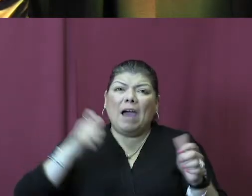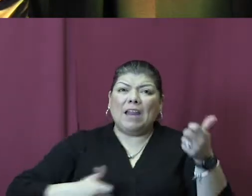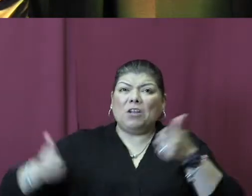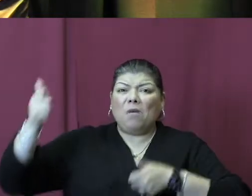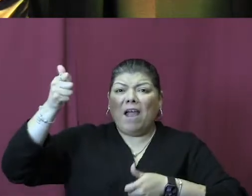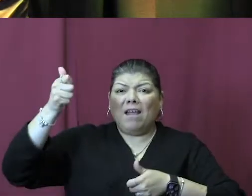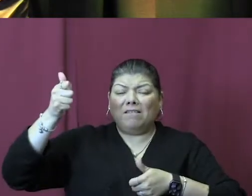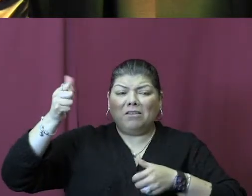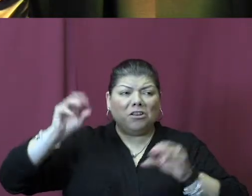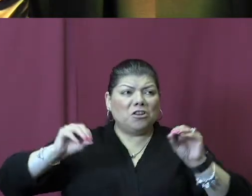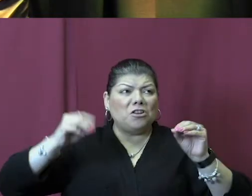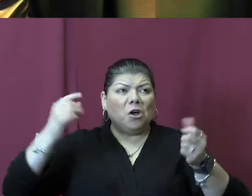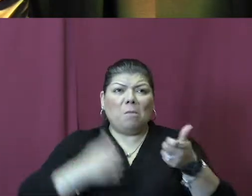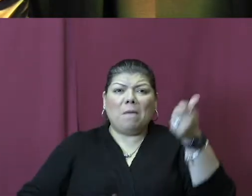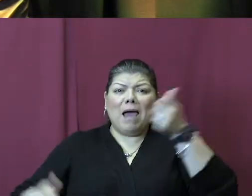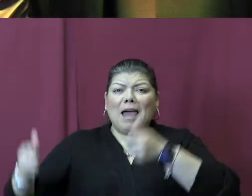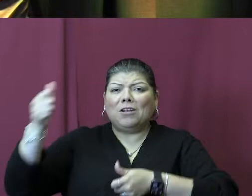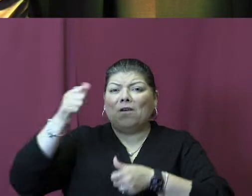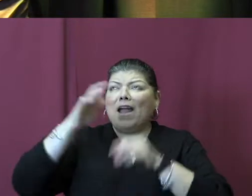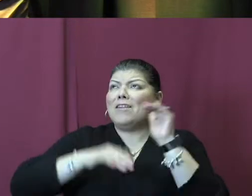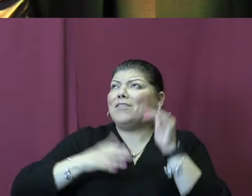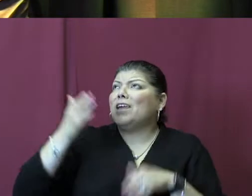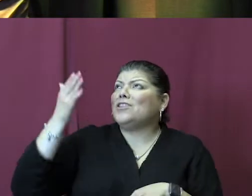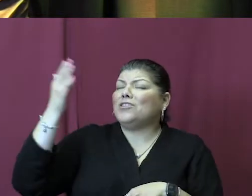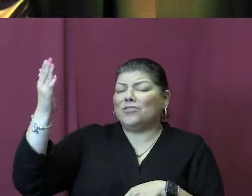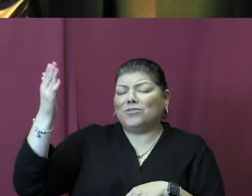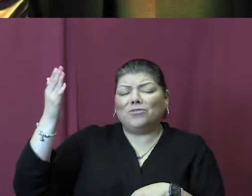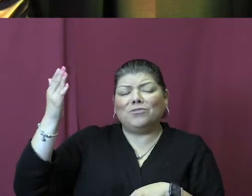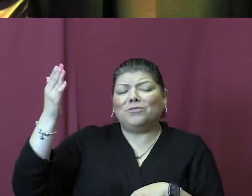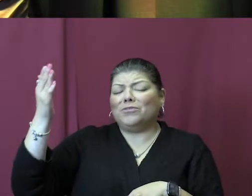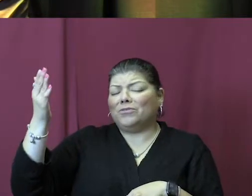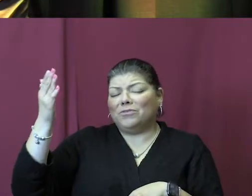Nobody greater, nobody greater than you.